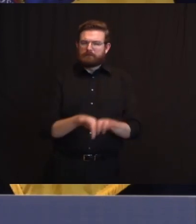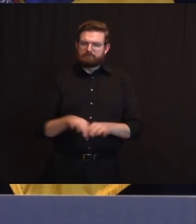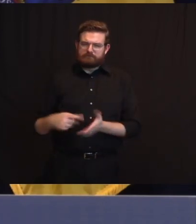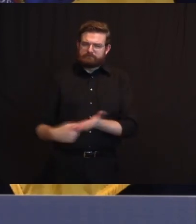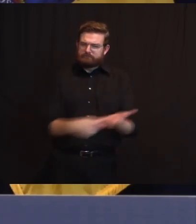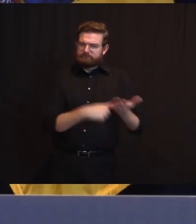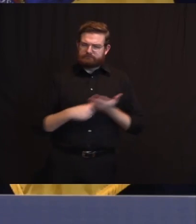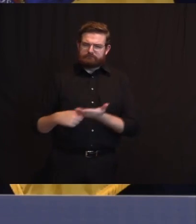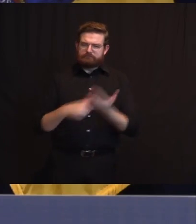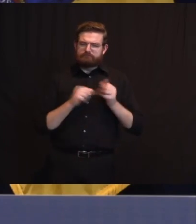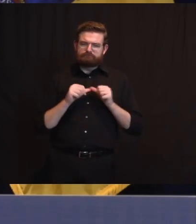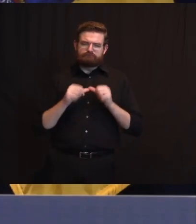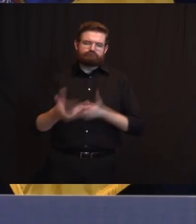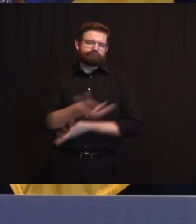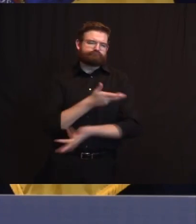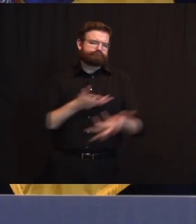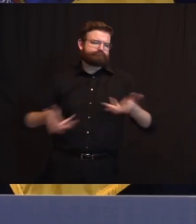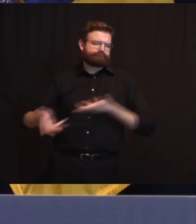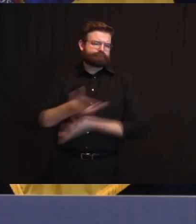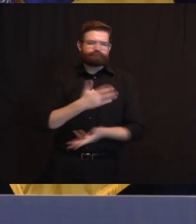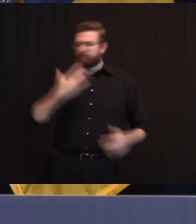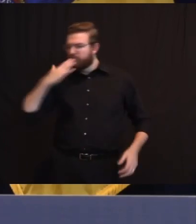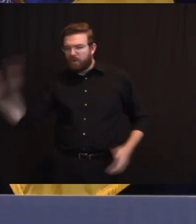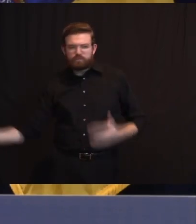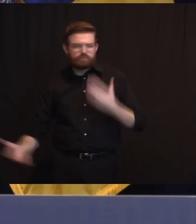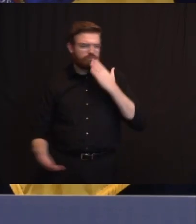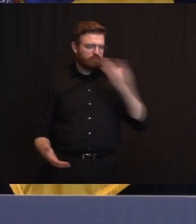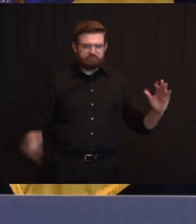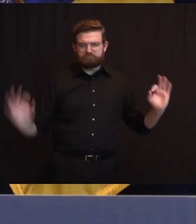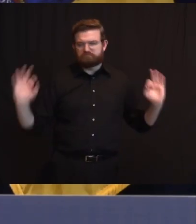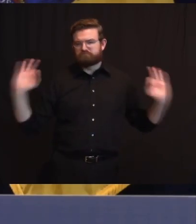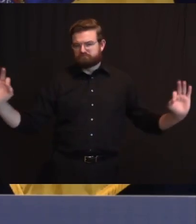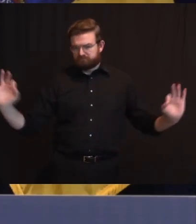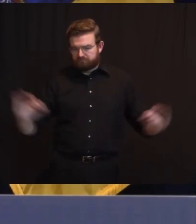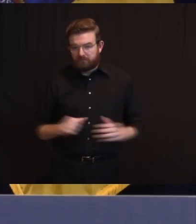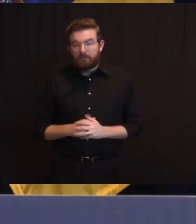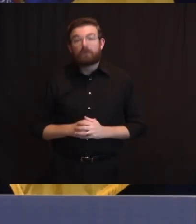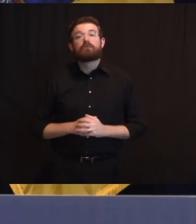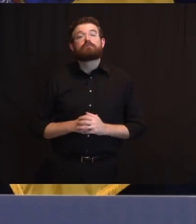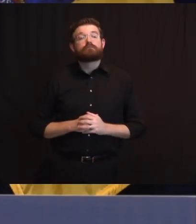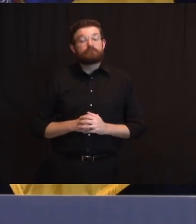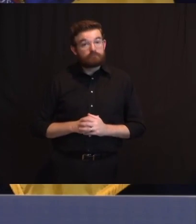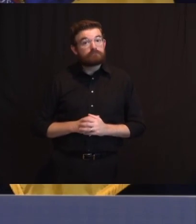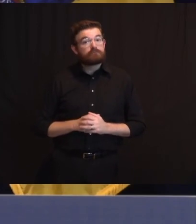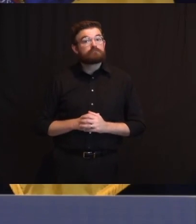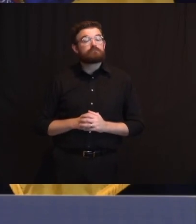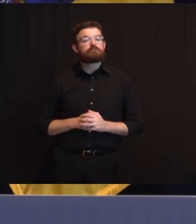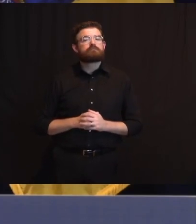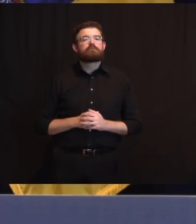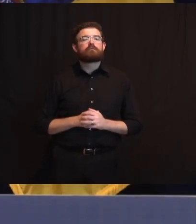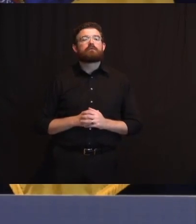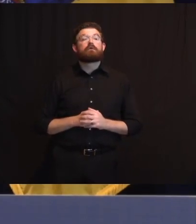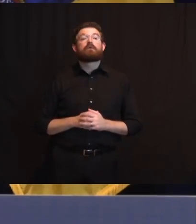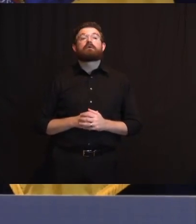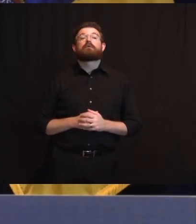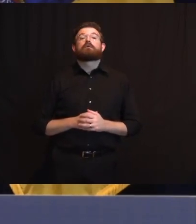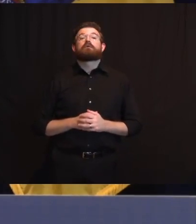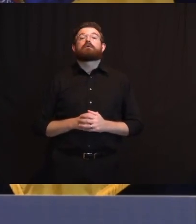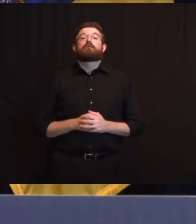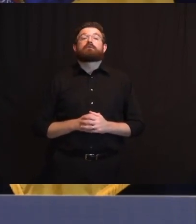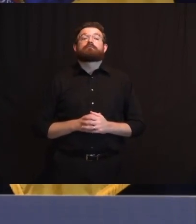Kevin, thank you. And Zakiya, thank you for that. Now I get to say what I say every day. With that, please help me welcome the woman who needs